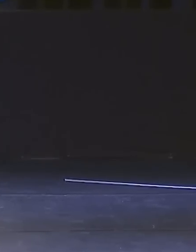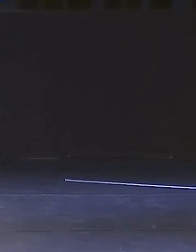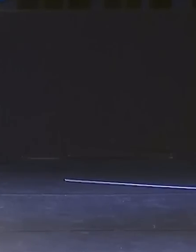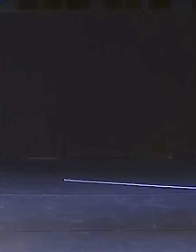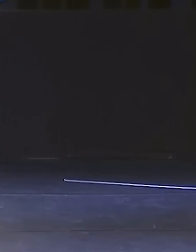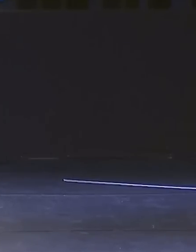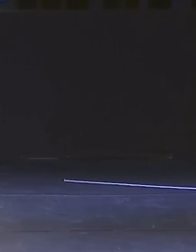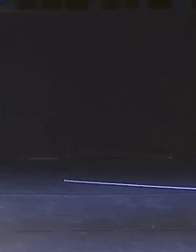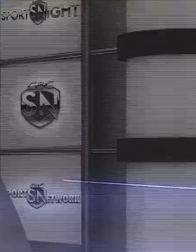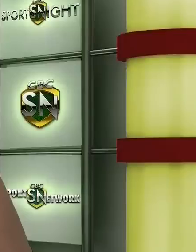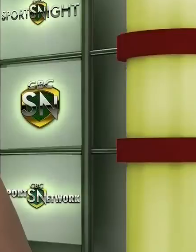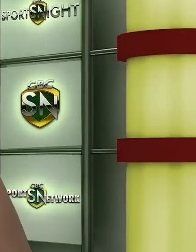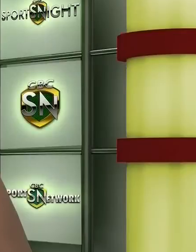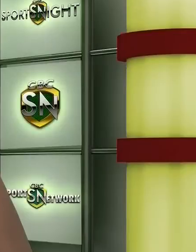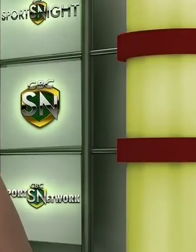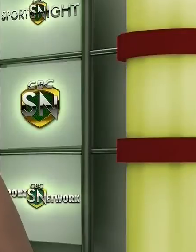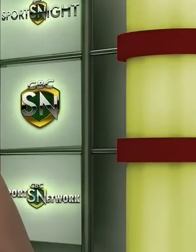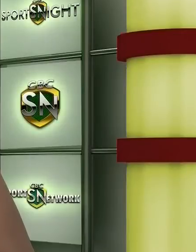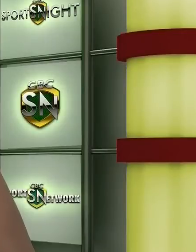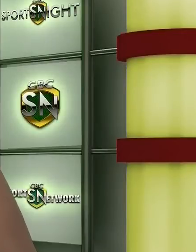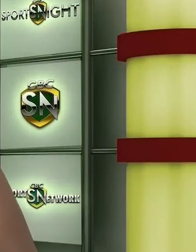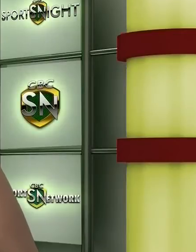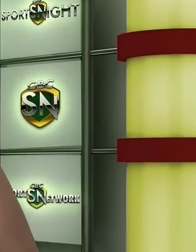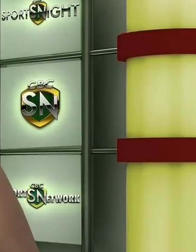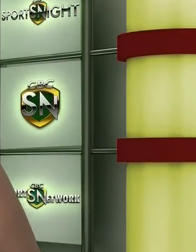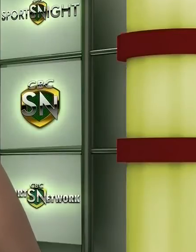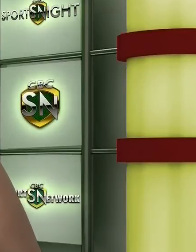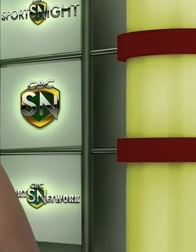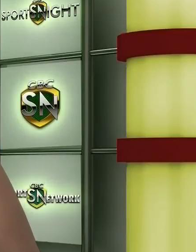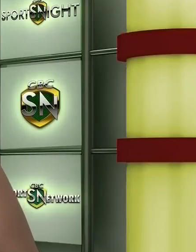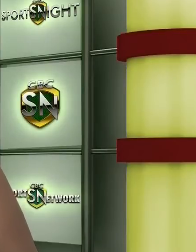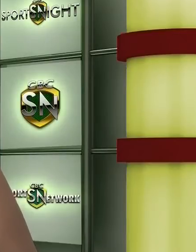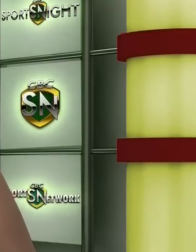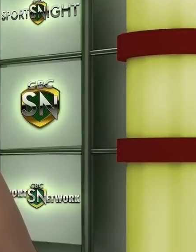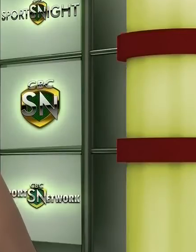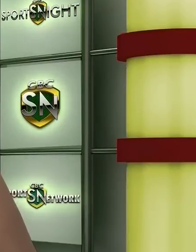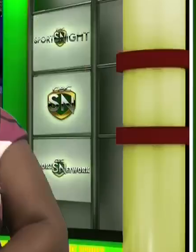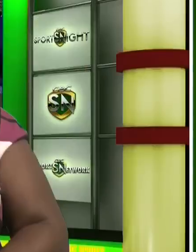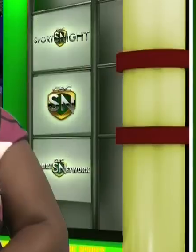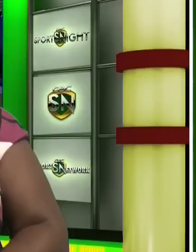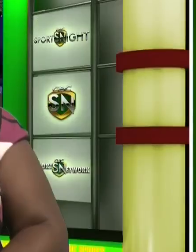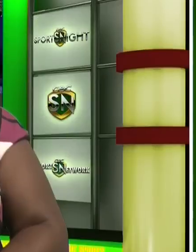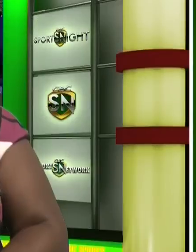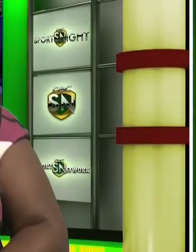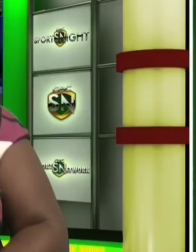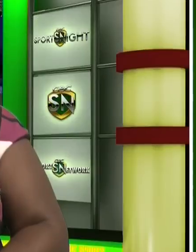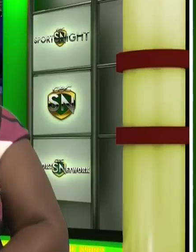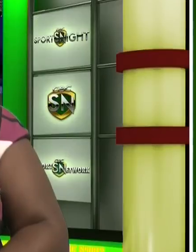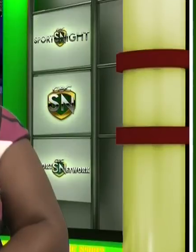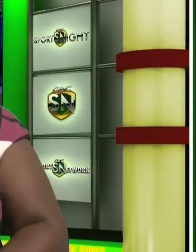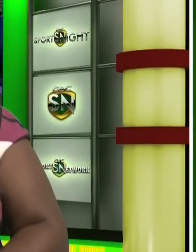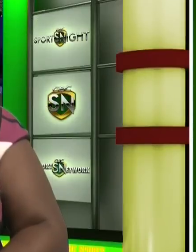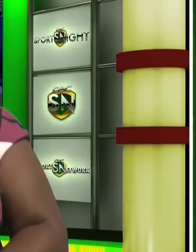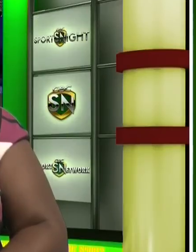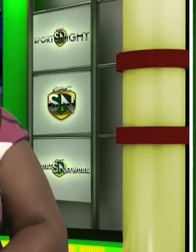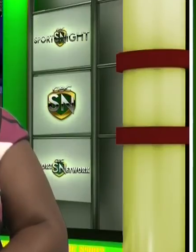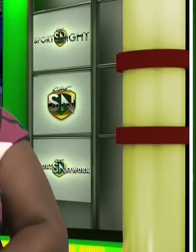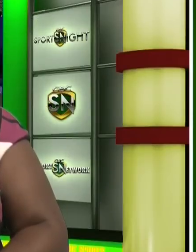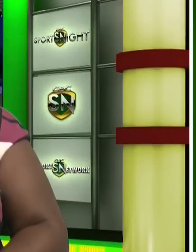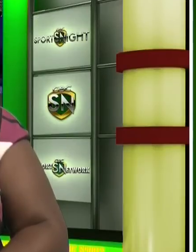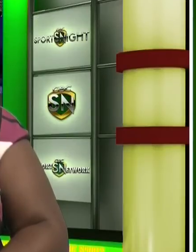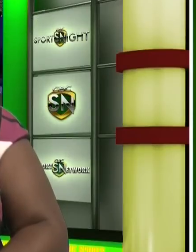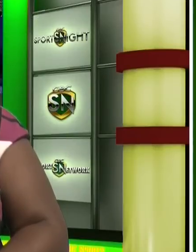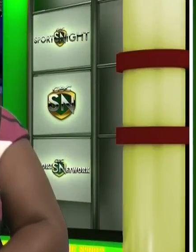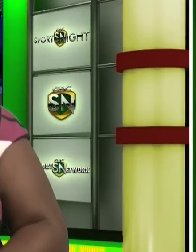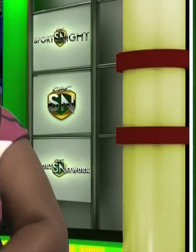And Pearson, that's it for sports. Anne-Marie, thank you so much. We'll take a break. We're coming back in